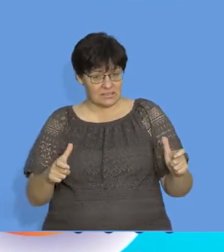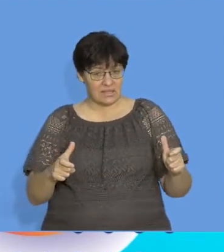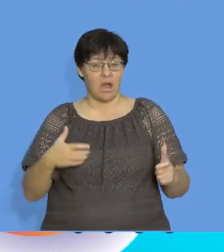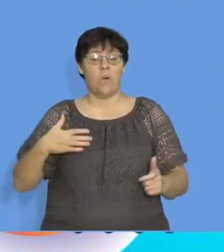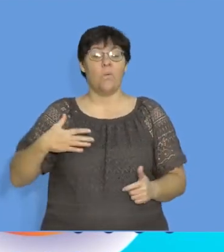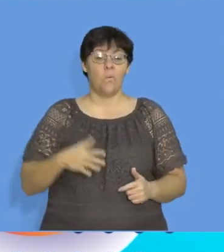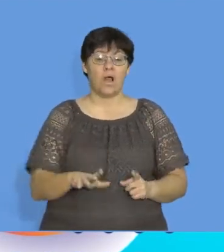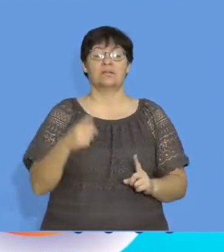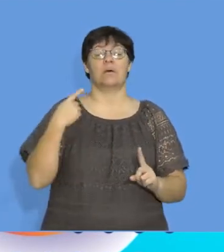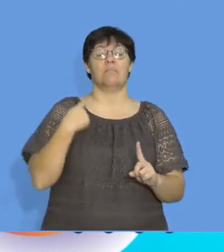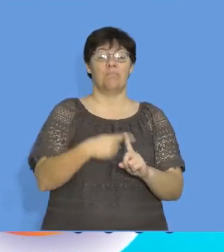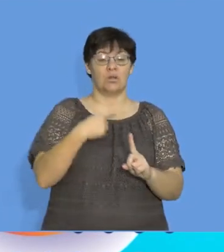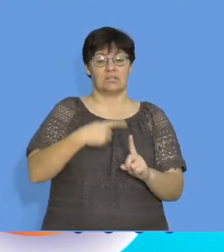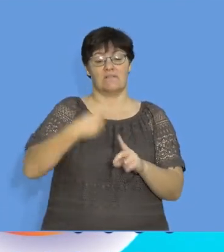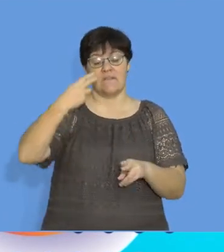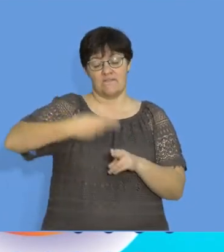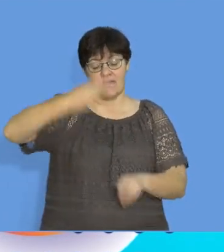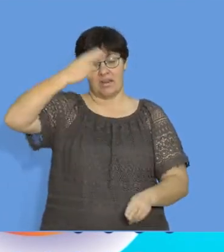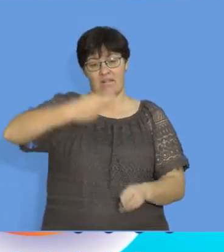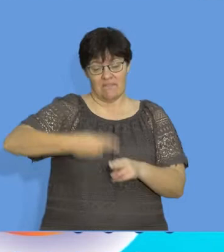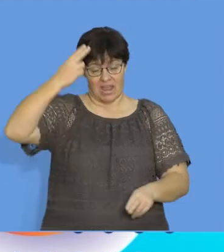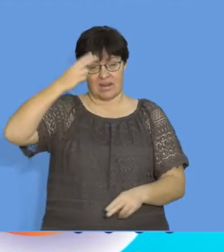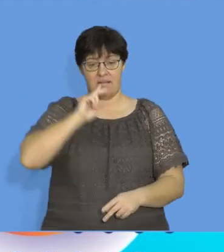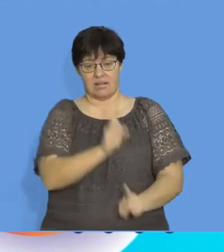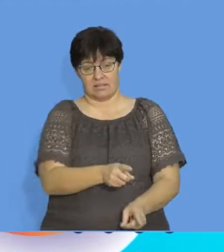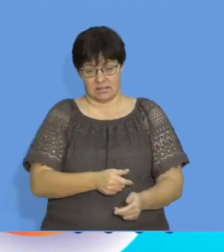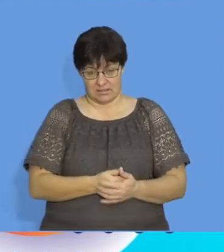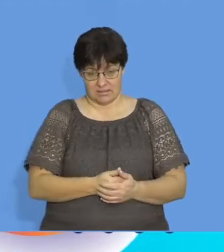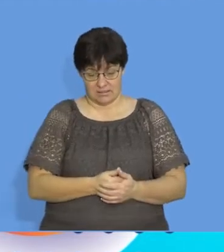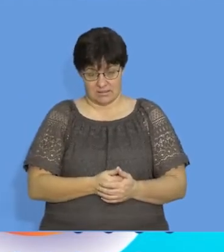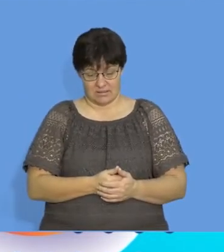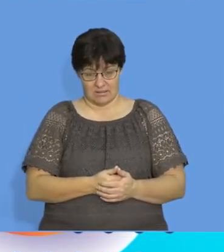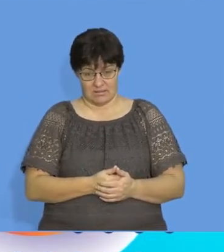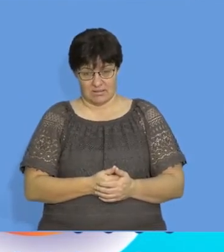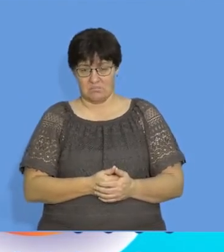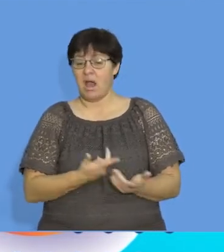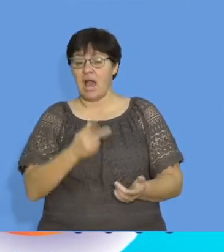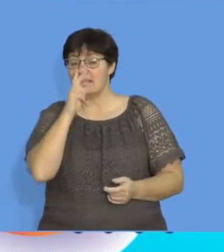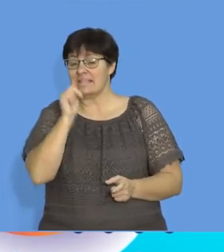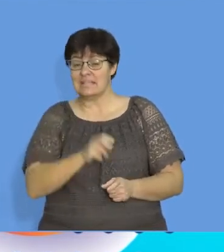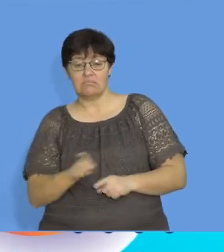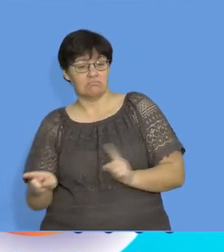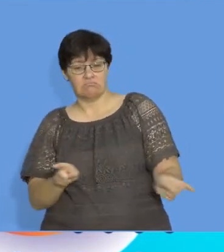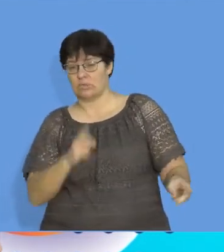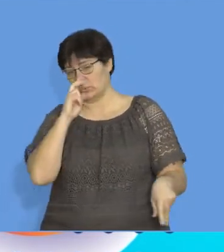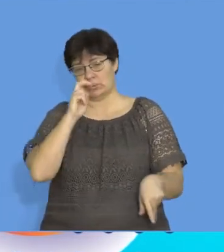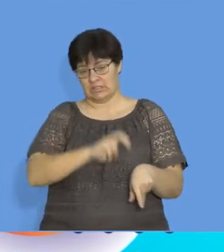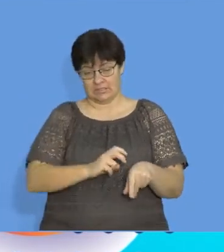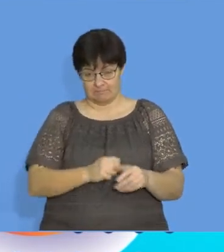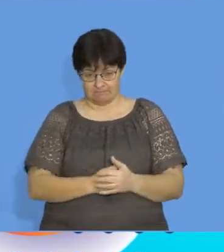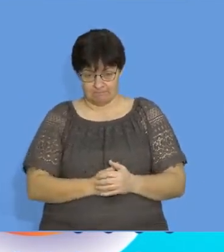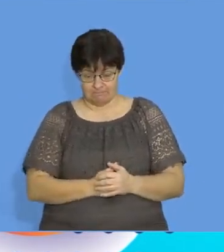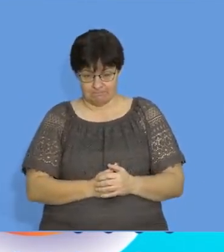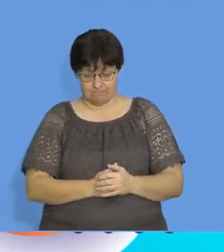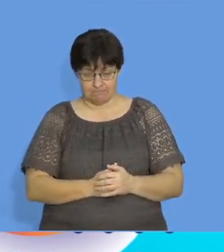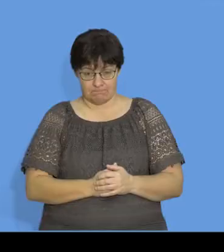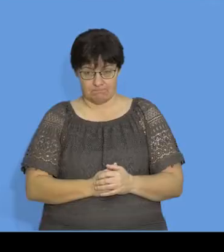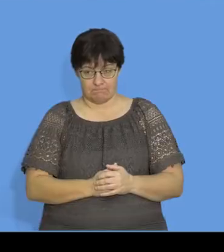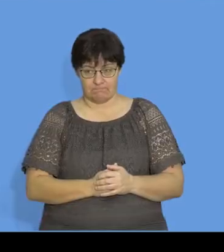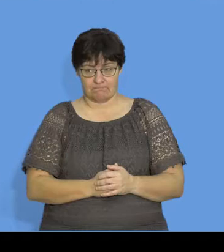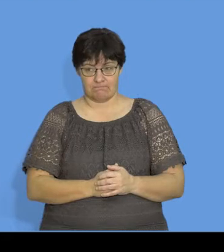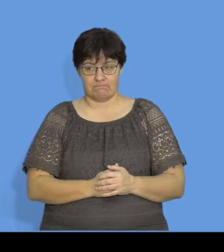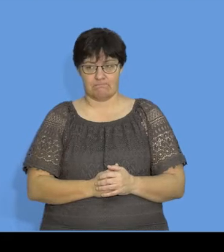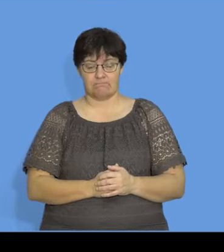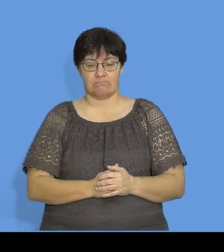want a positive final answer, but I don't need a direction. All right, so